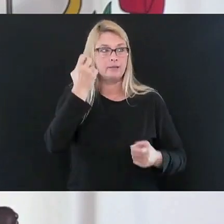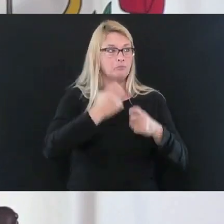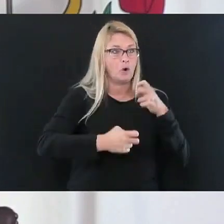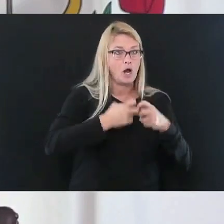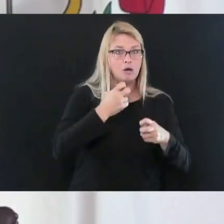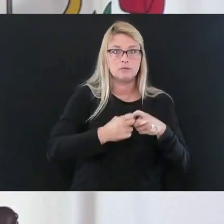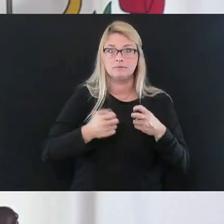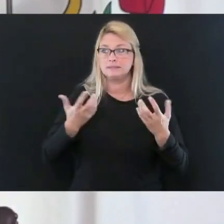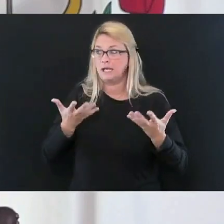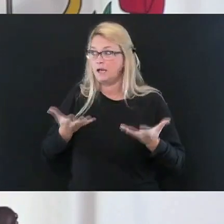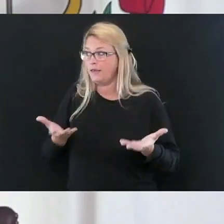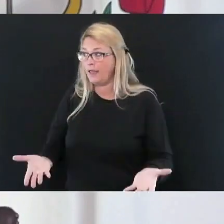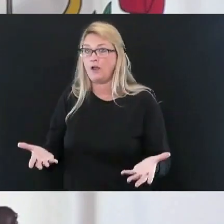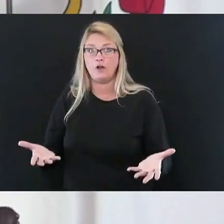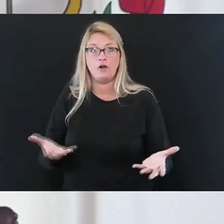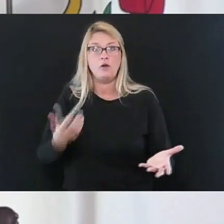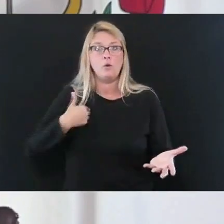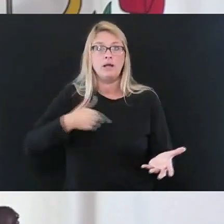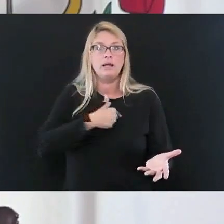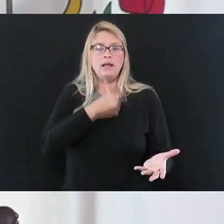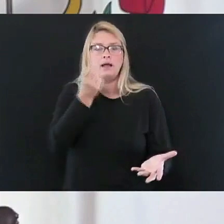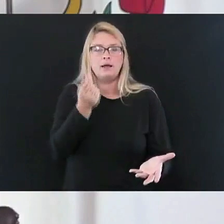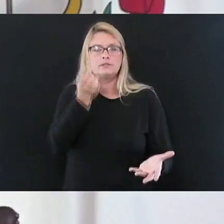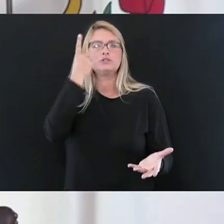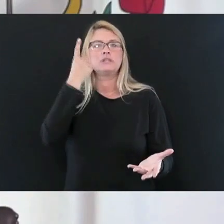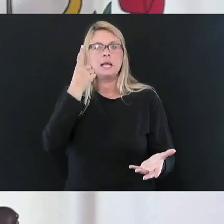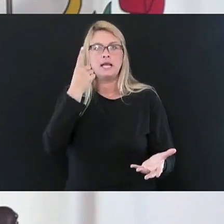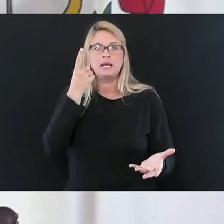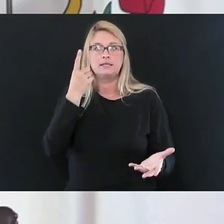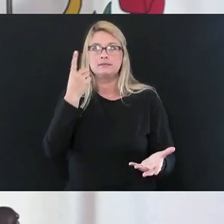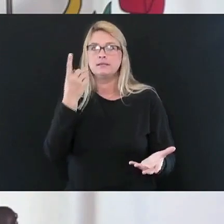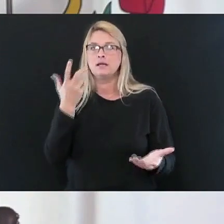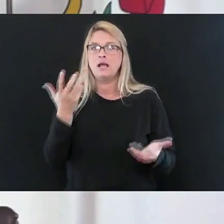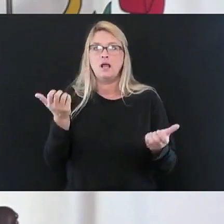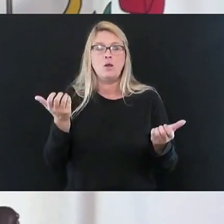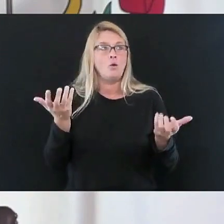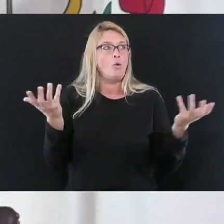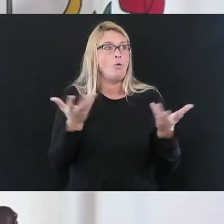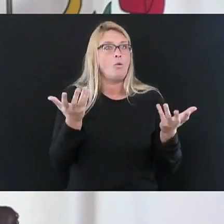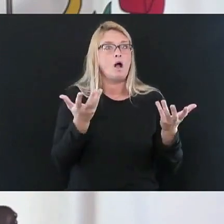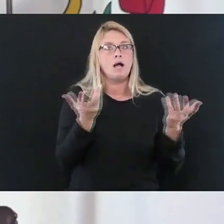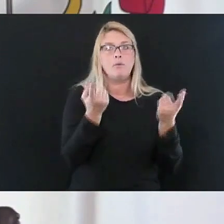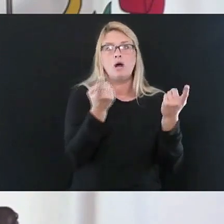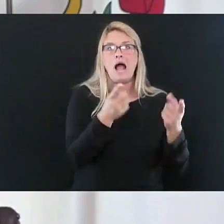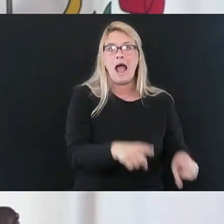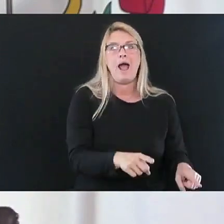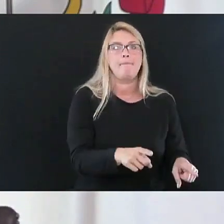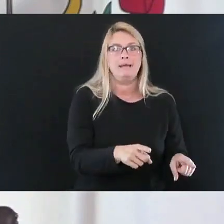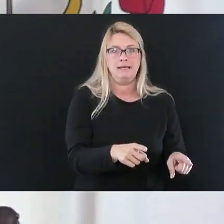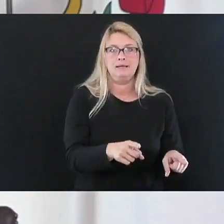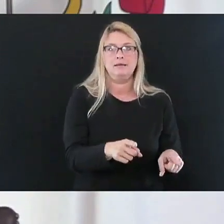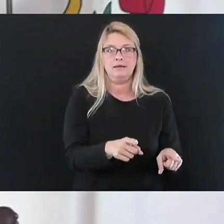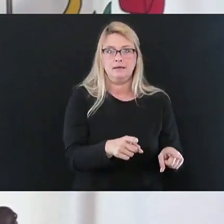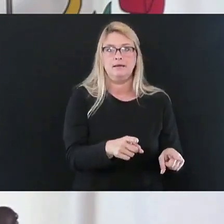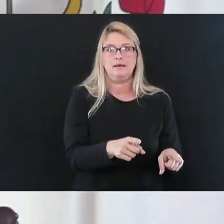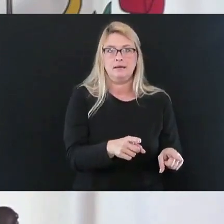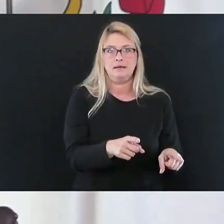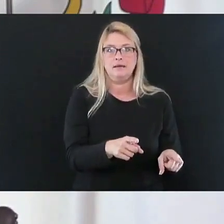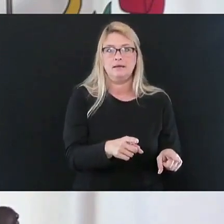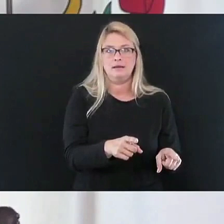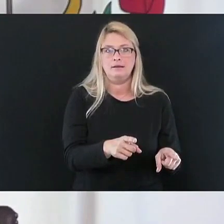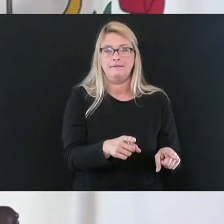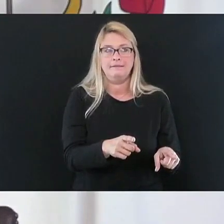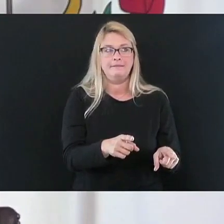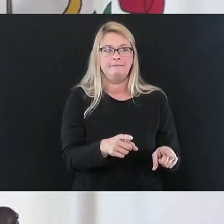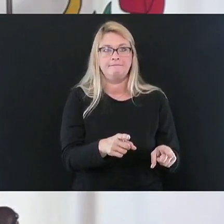and everybody understands, just the ramifications of a situation where